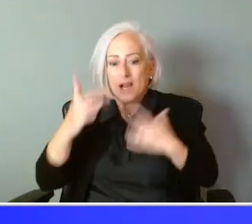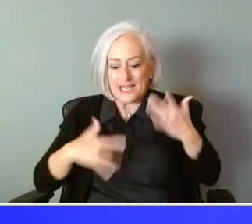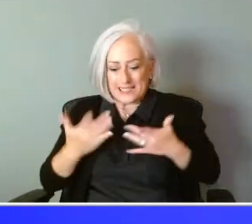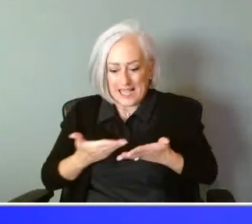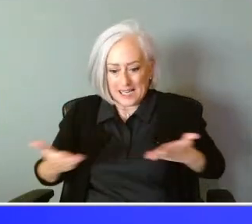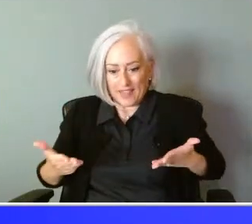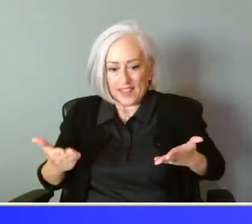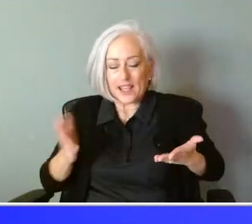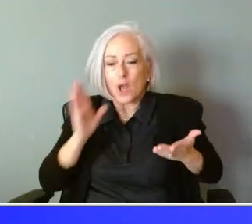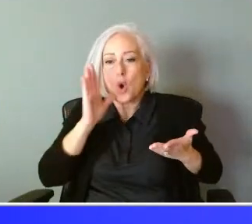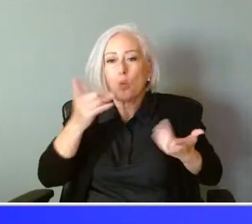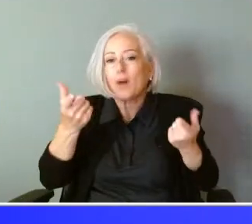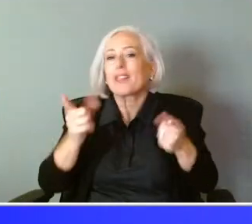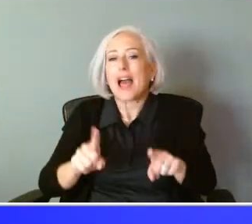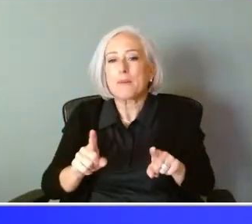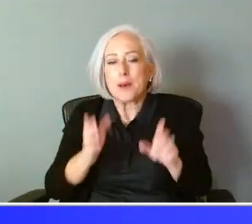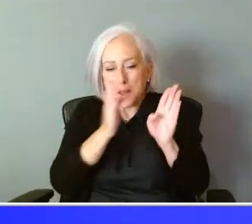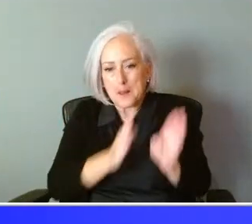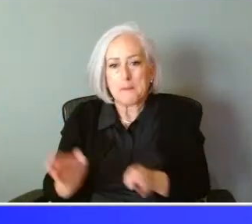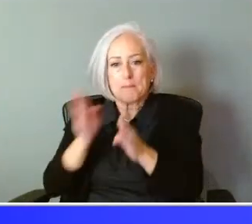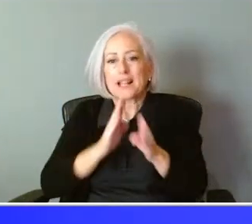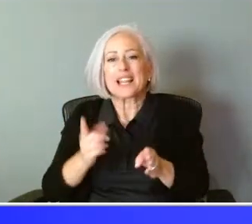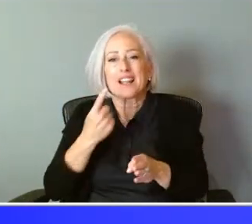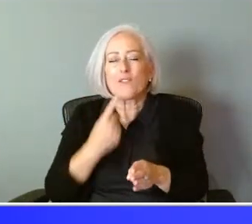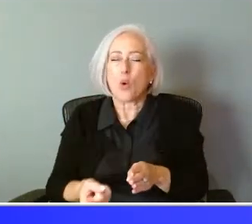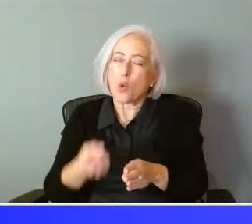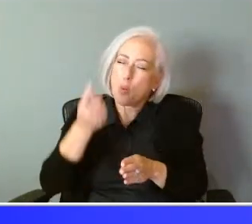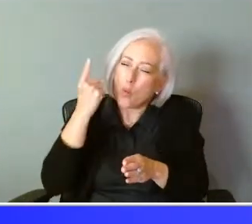center facility that we hope will bring together